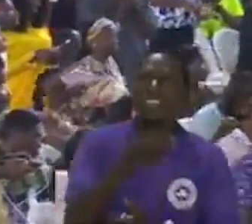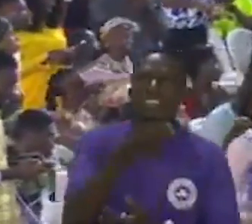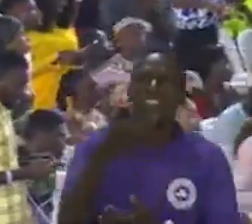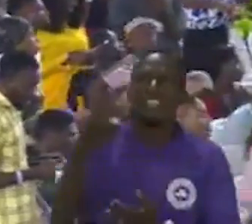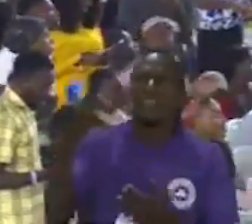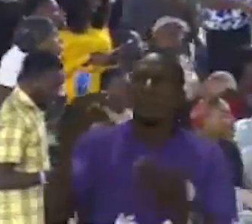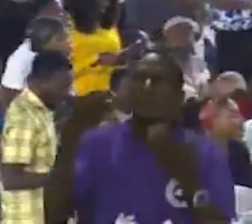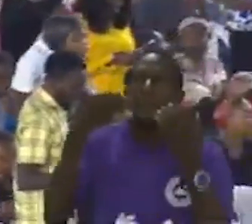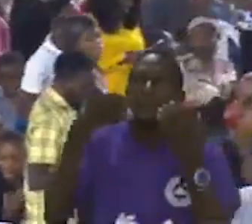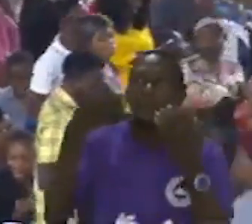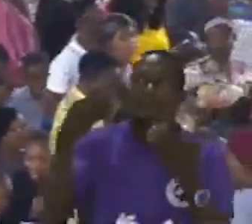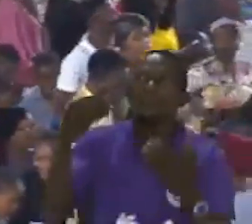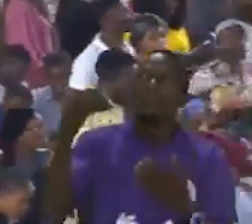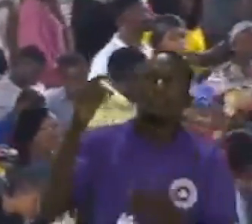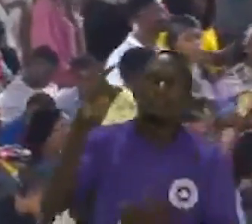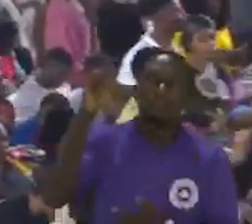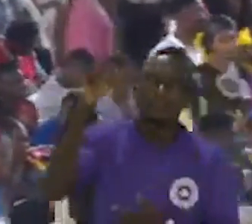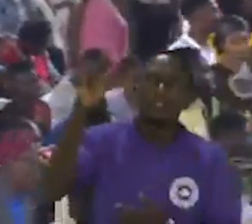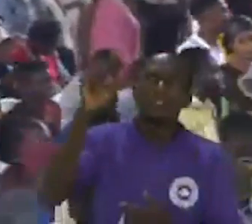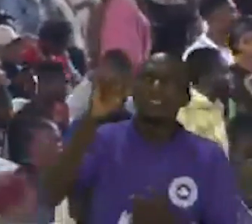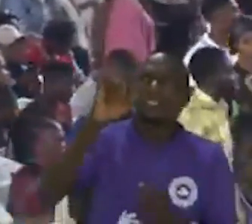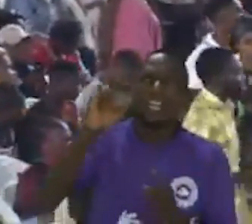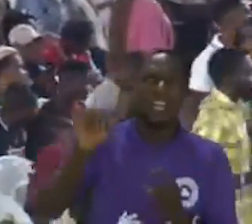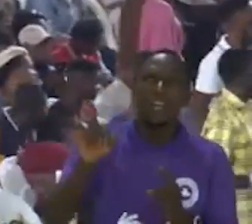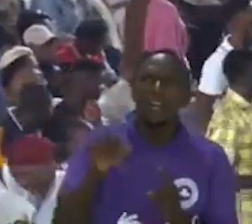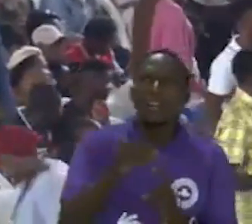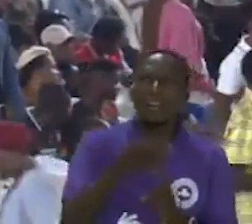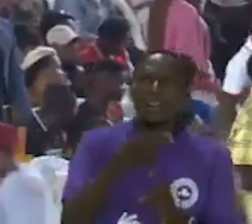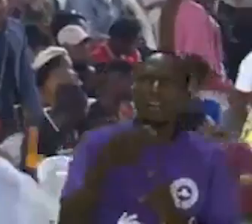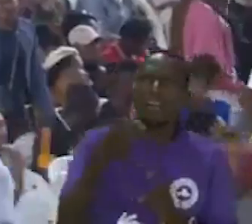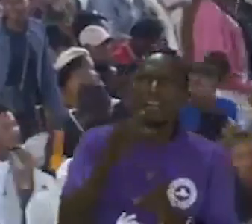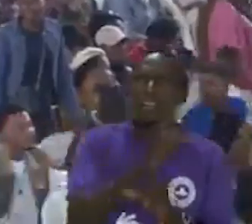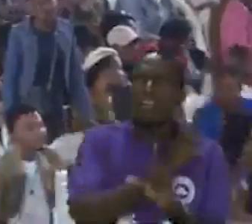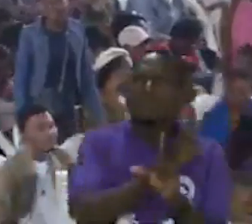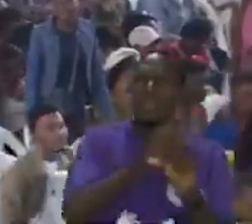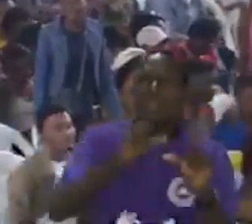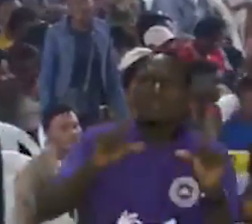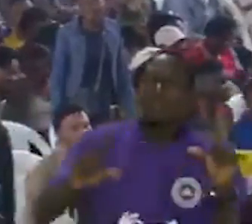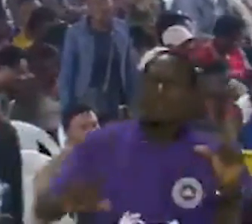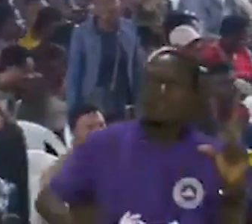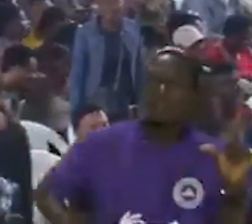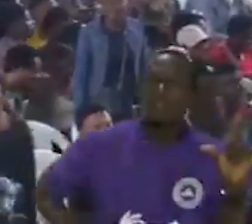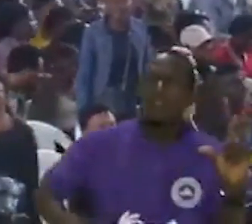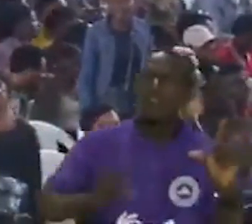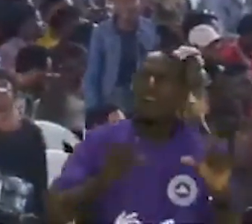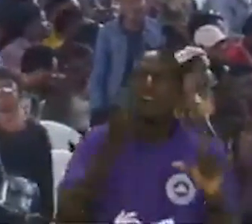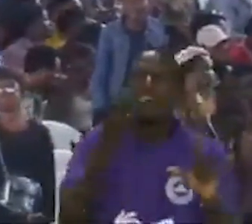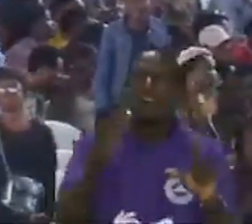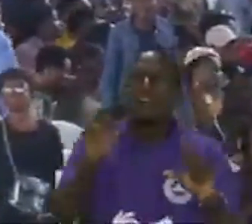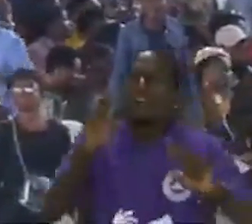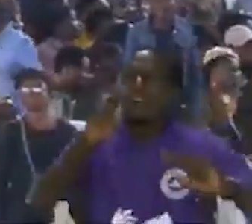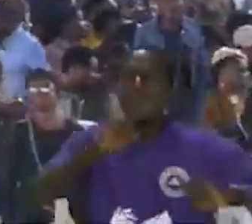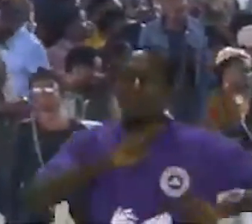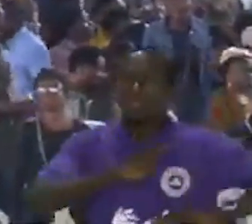Yahweh Sabao, the Lord of hosts,